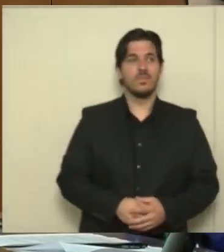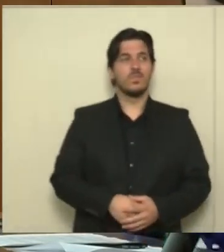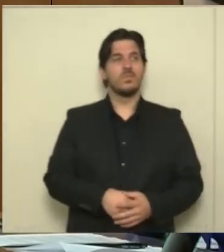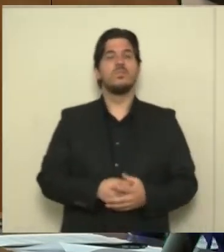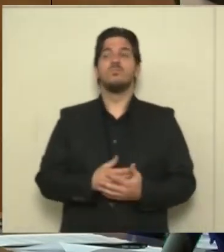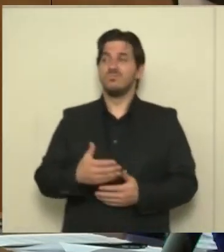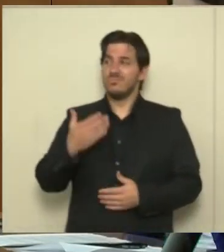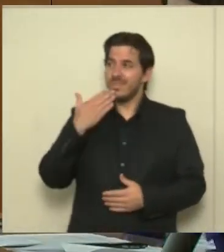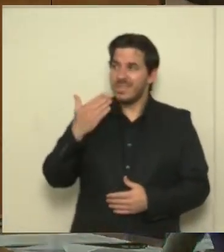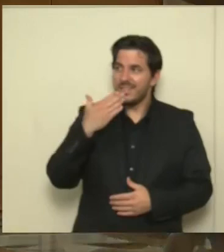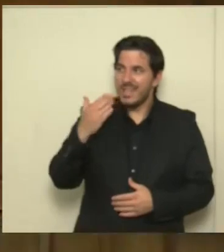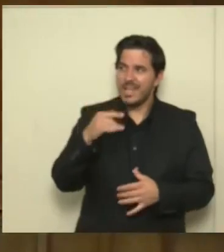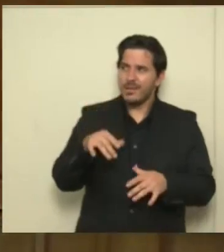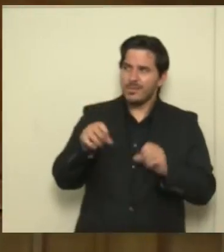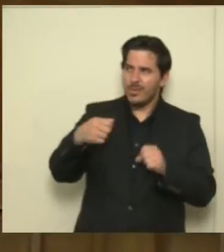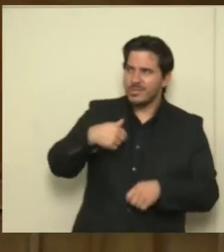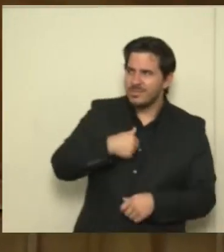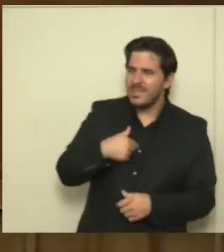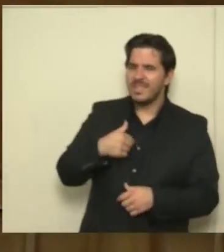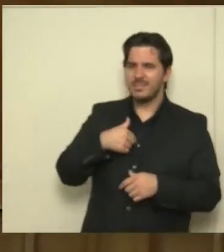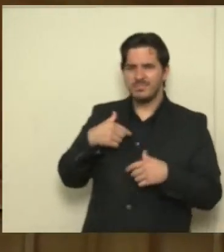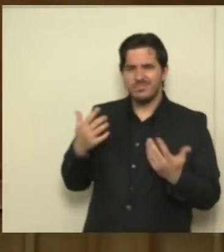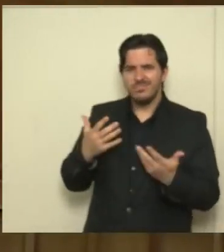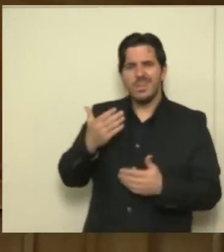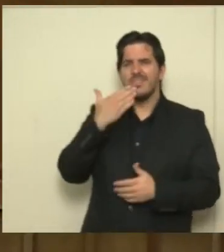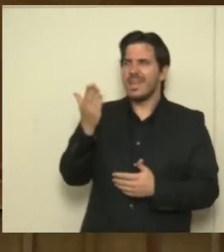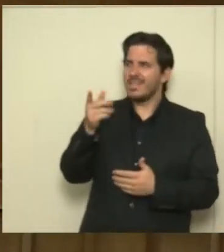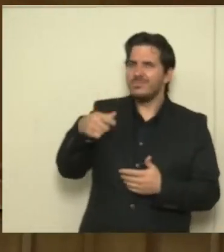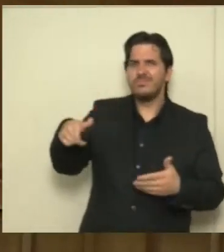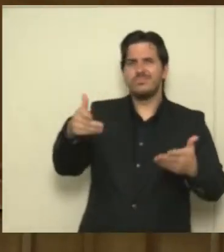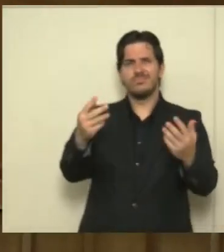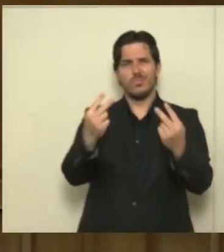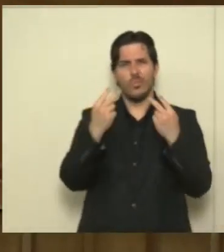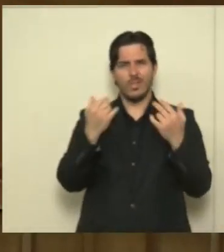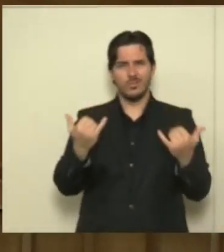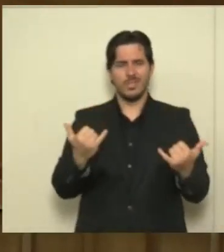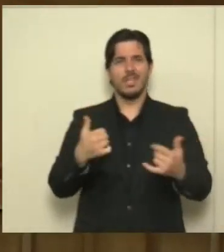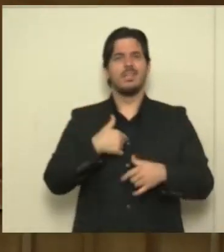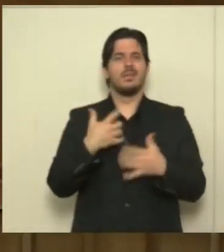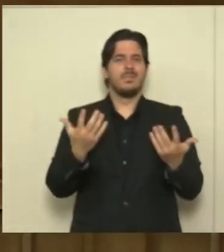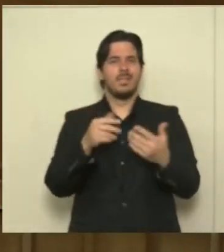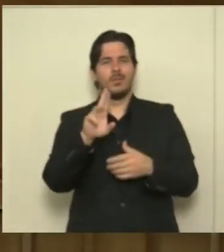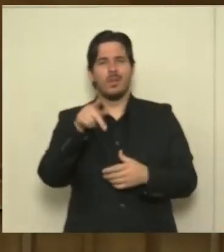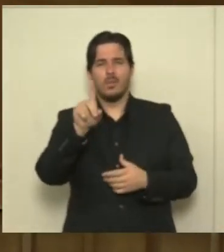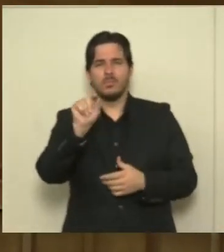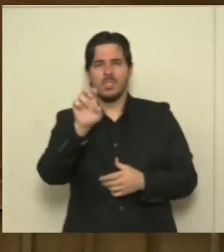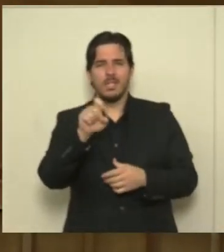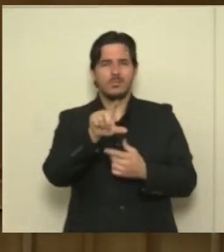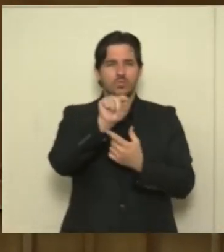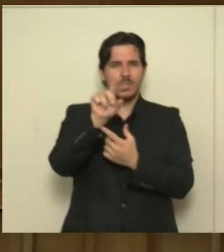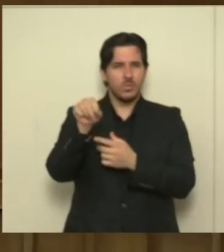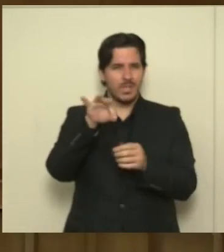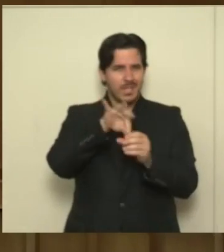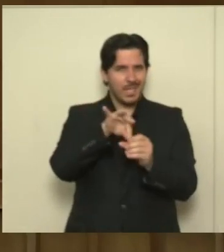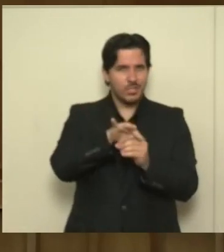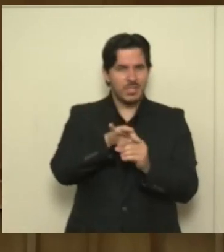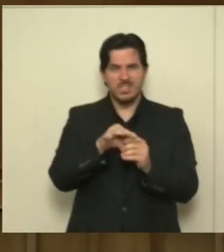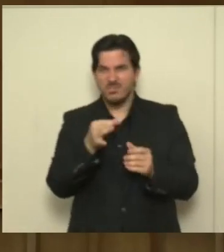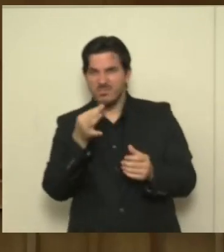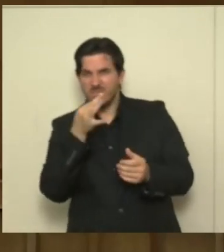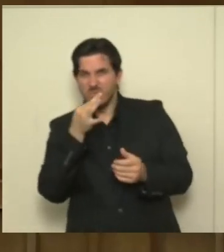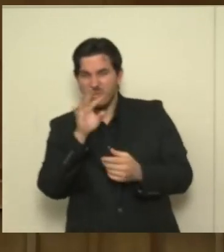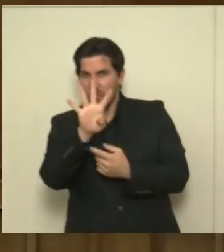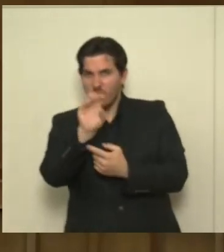for being here today for a quick update on the 2020 general election, which as we speak is a mere 40 days